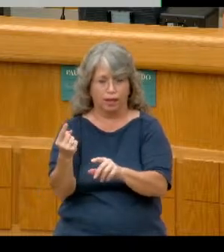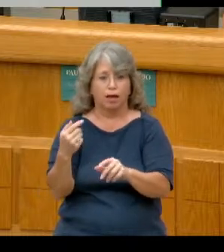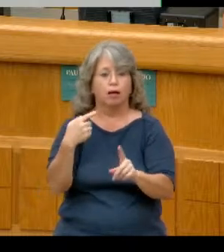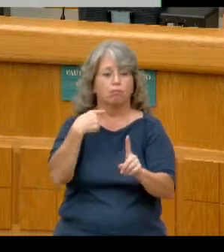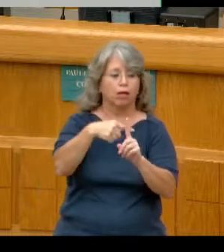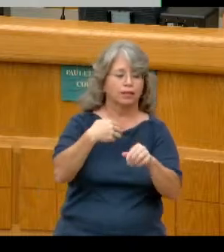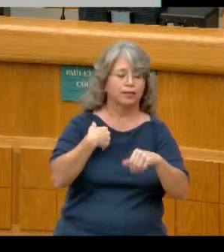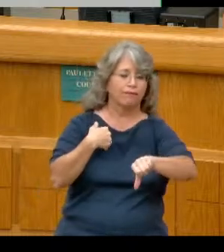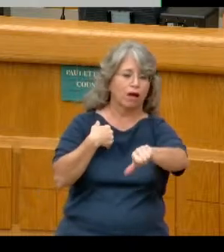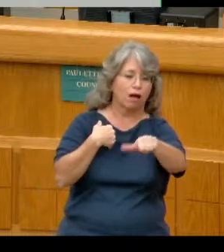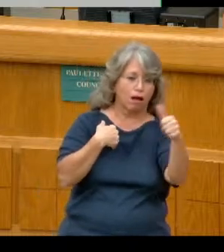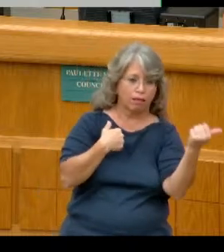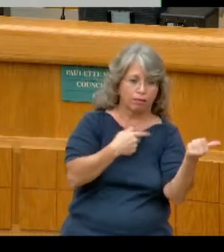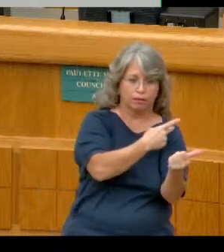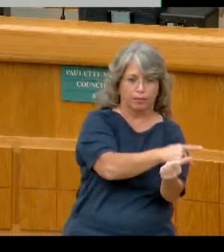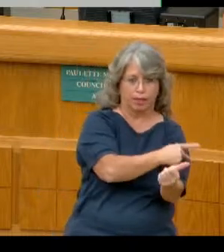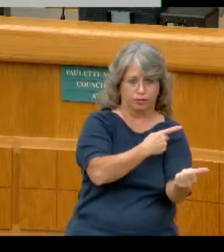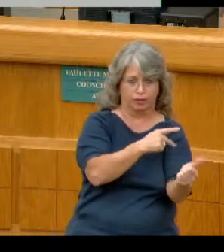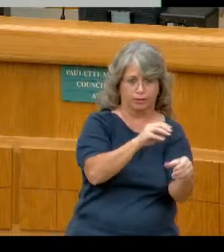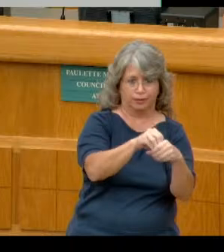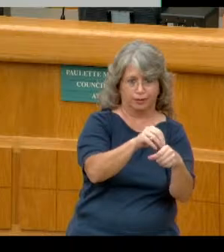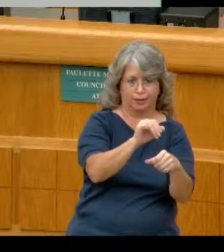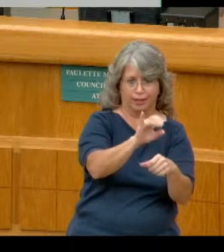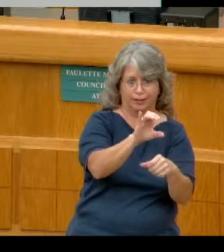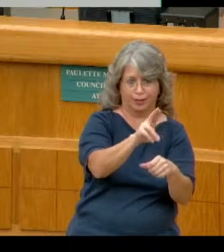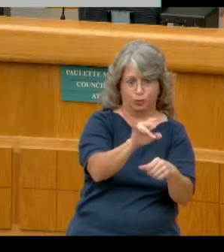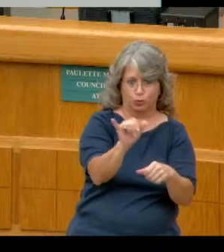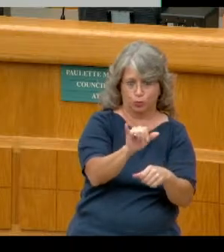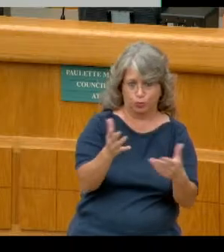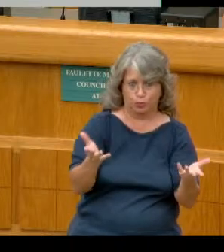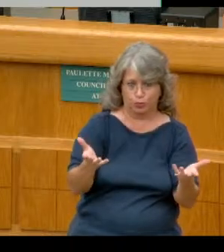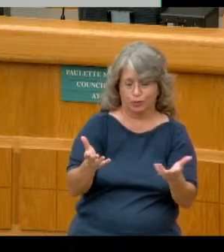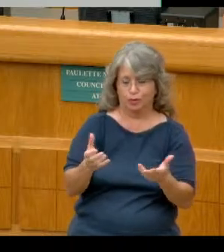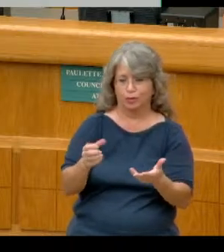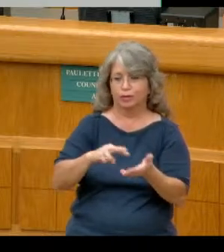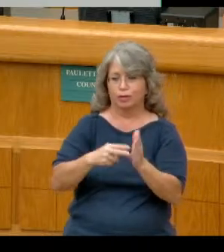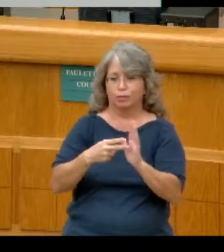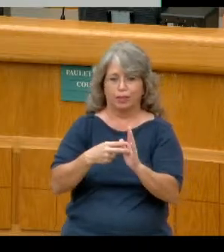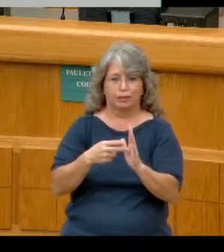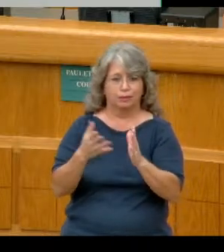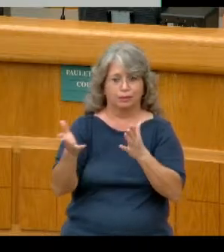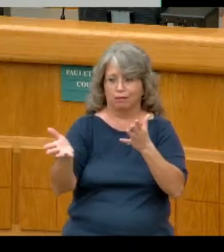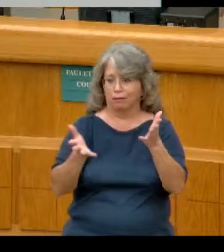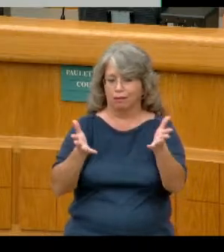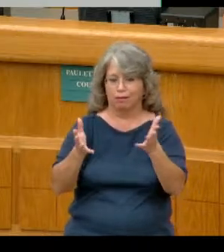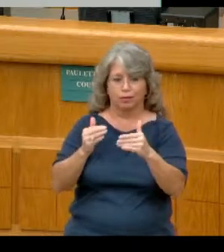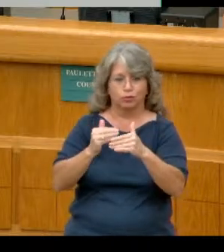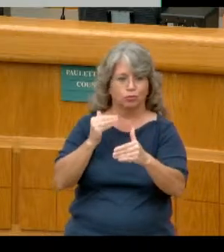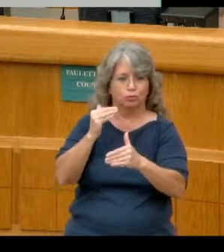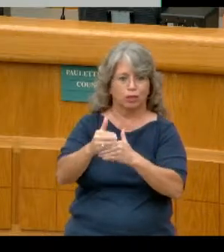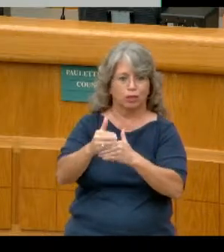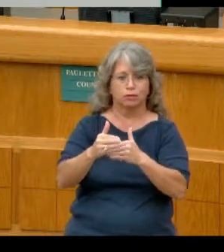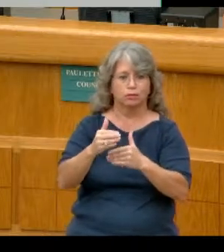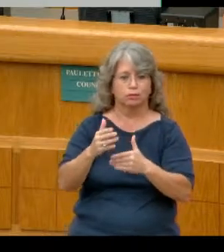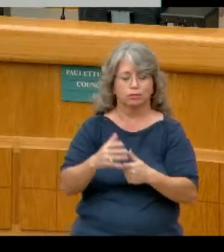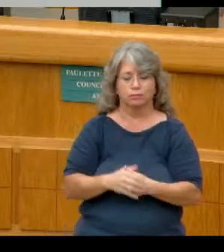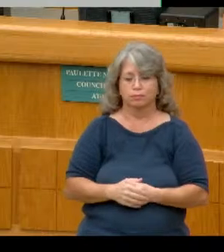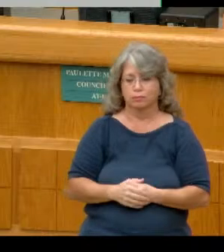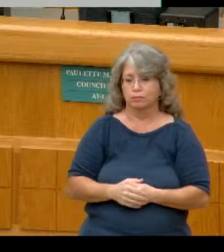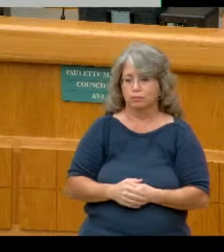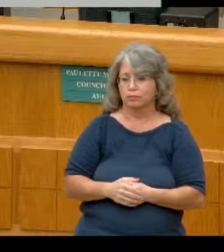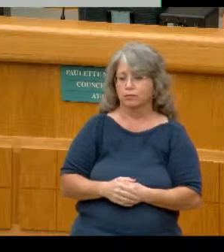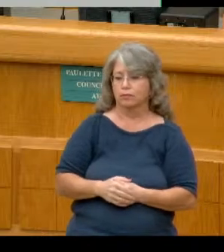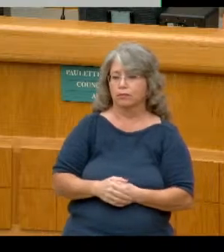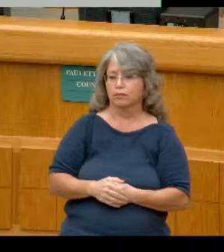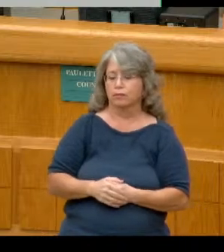sick in the coastal bend. This has remained approximately level for the past several weeks, but again, we're predicting this is going to start to